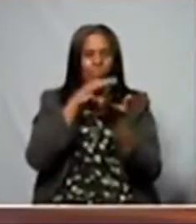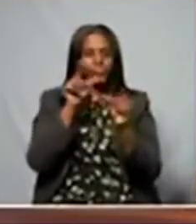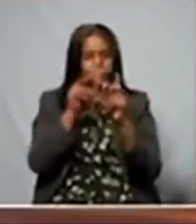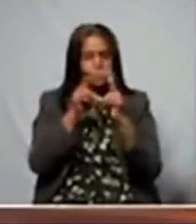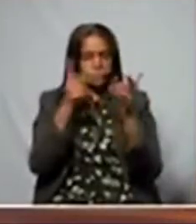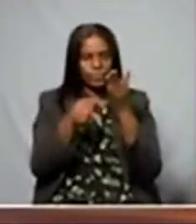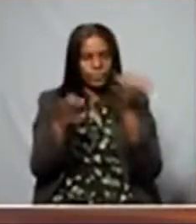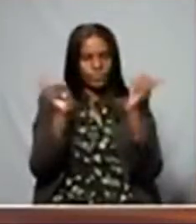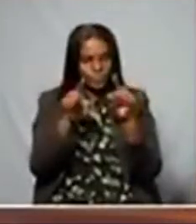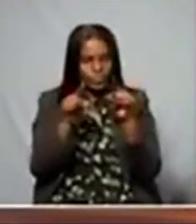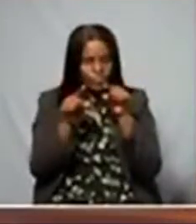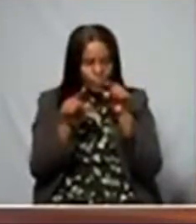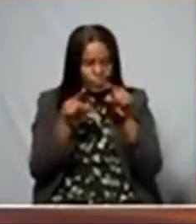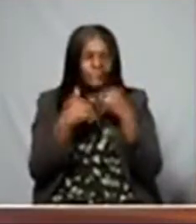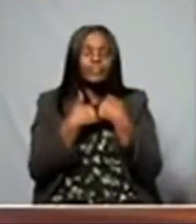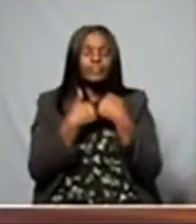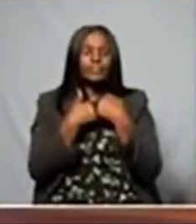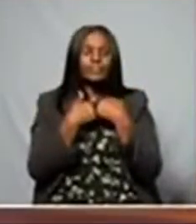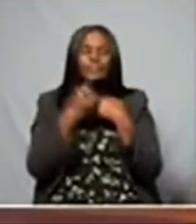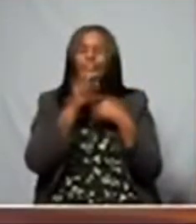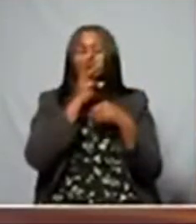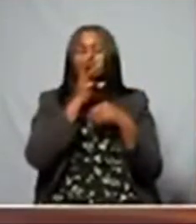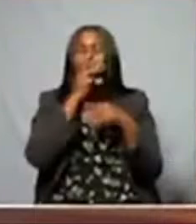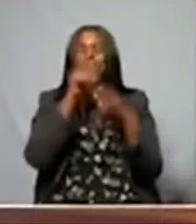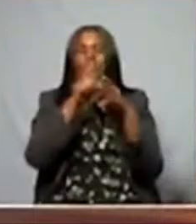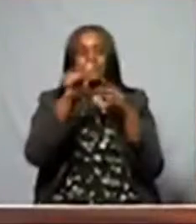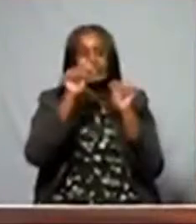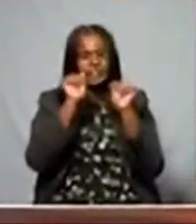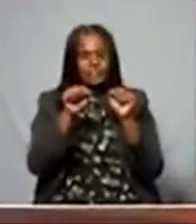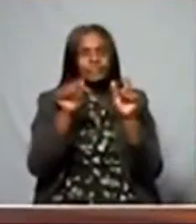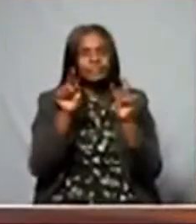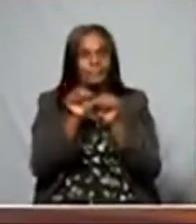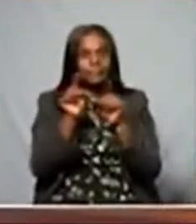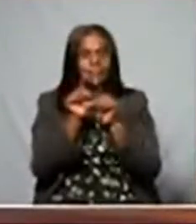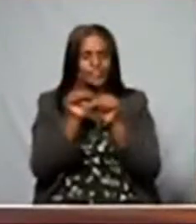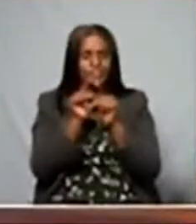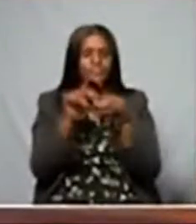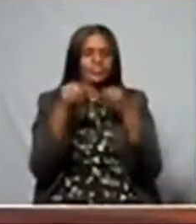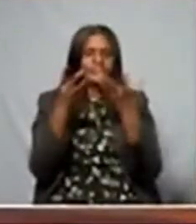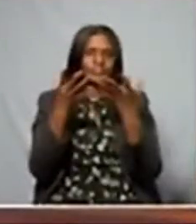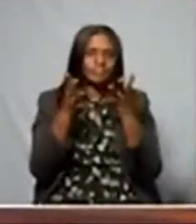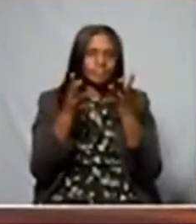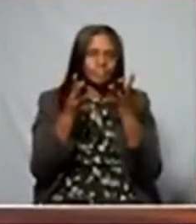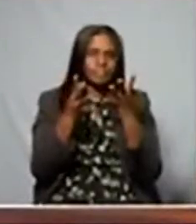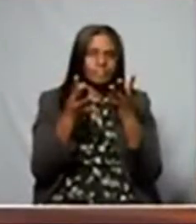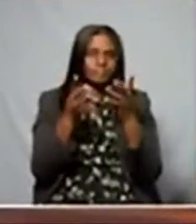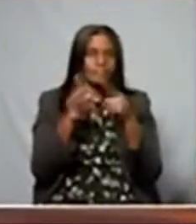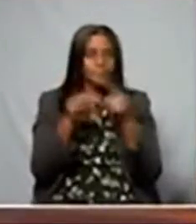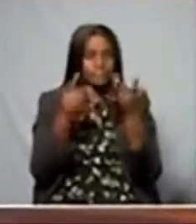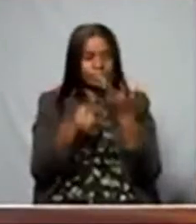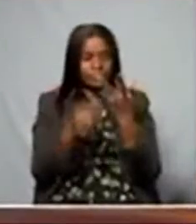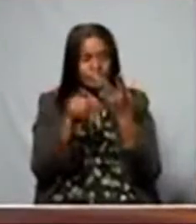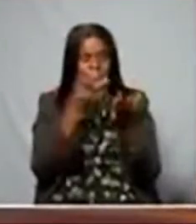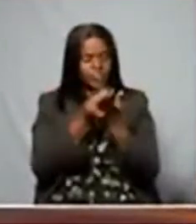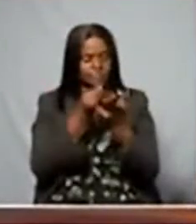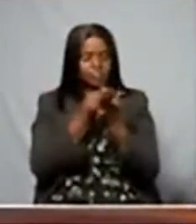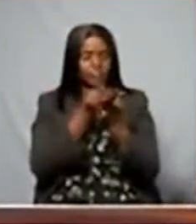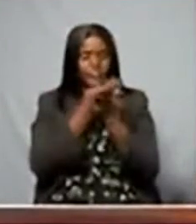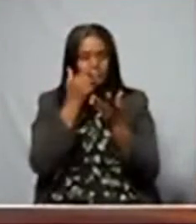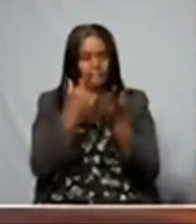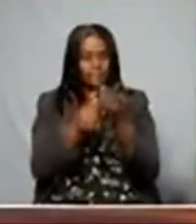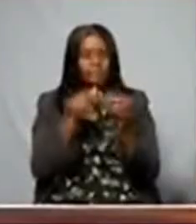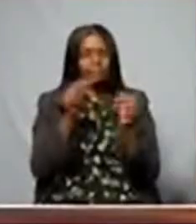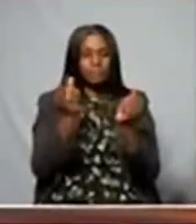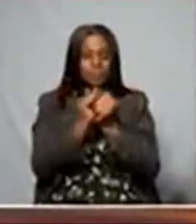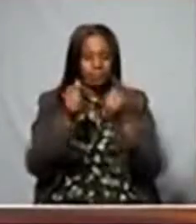that as and when they have the boreholes, they can be provided. Otherwise, the funds should be with the